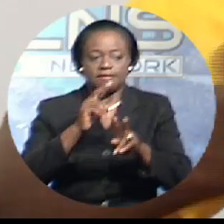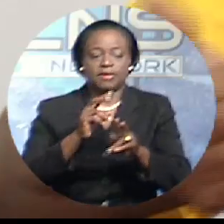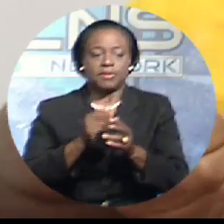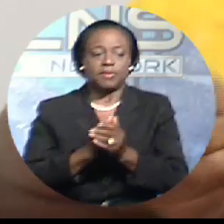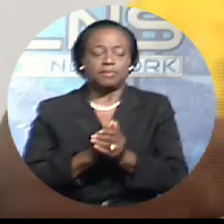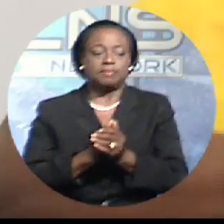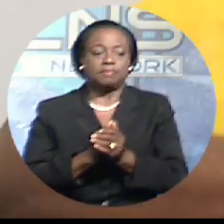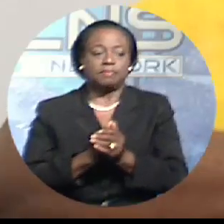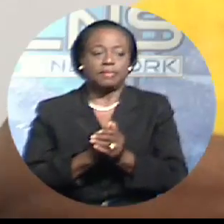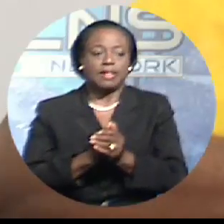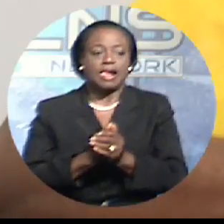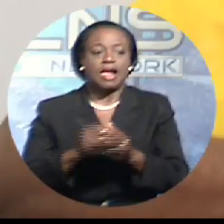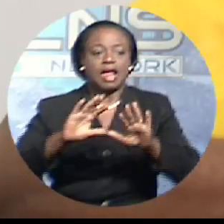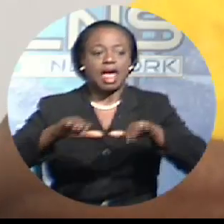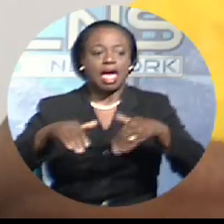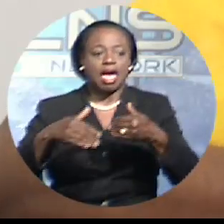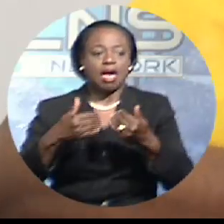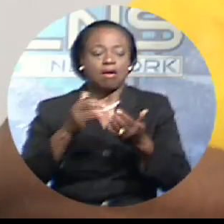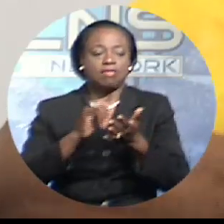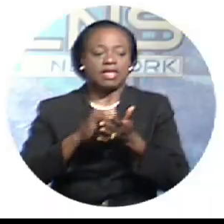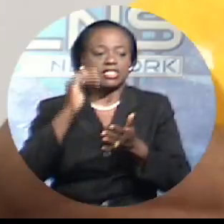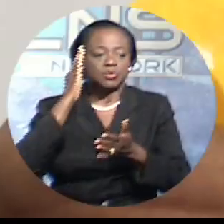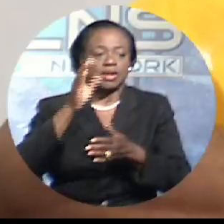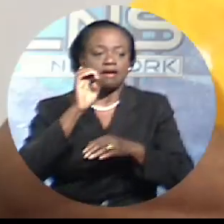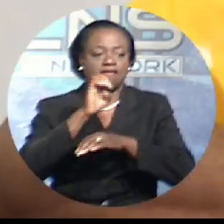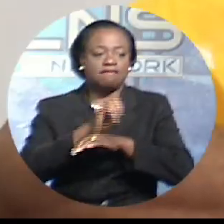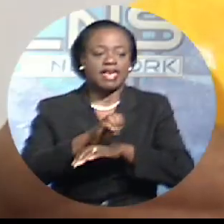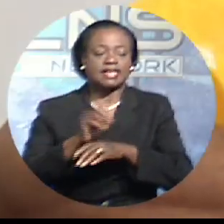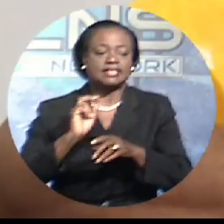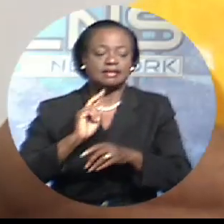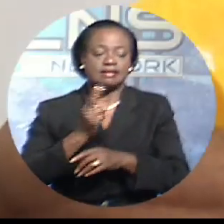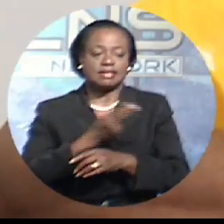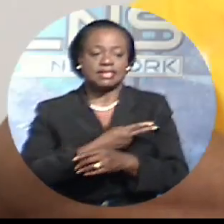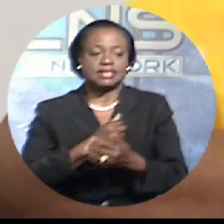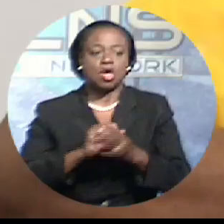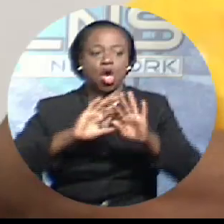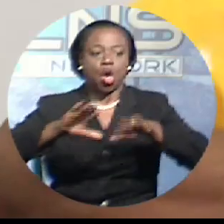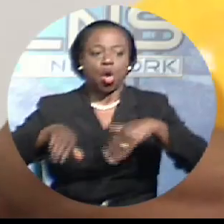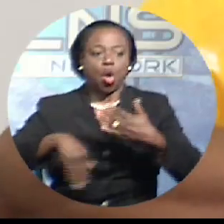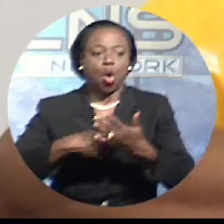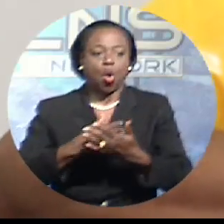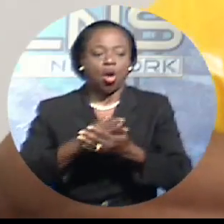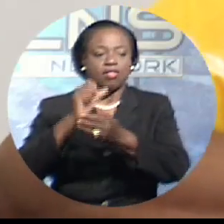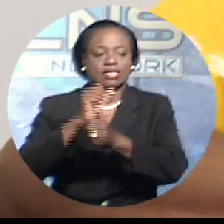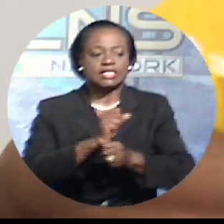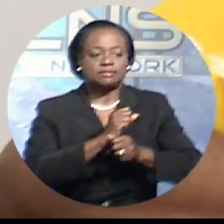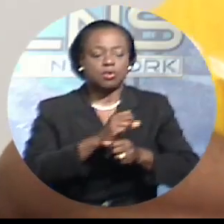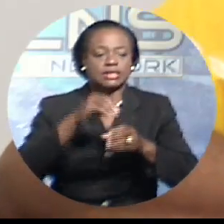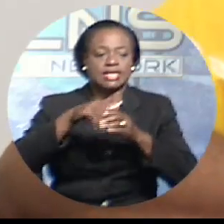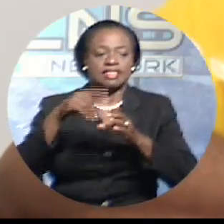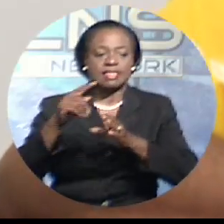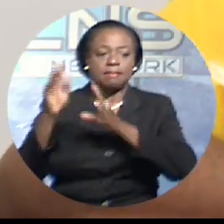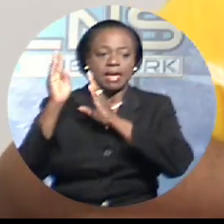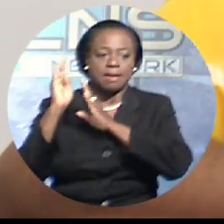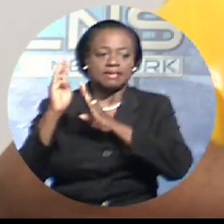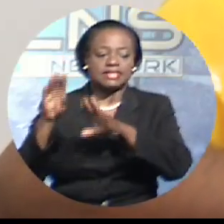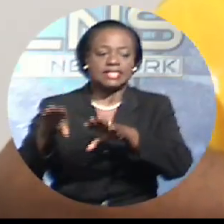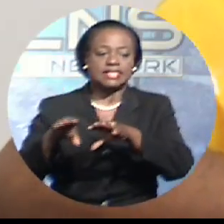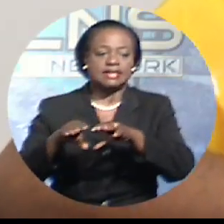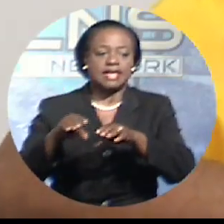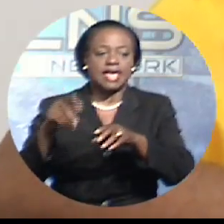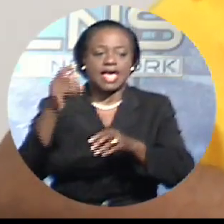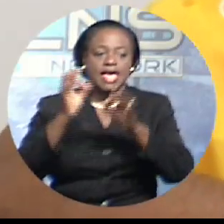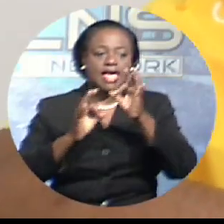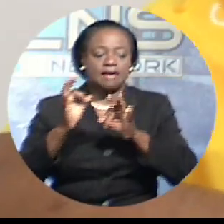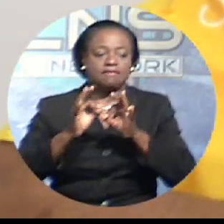before we go outside and listen to all the other views. All the sports in the Bahamas, if they were to be taken out of, or sponsor was not